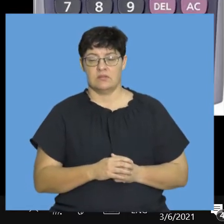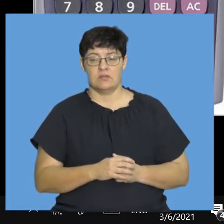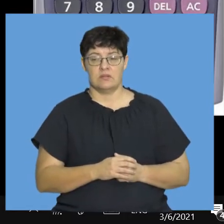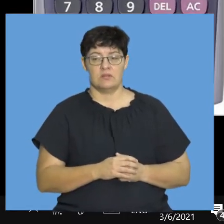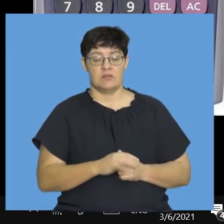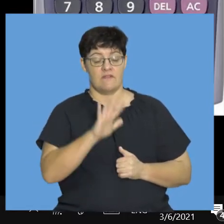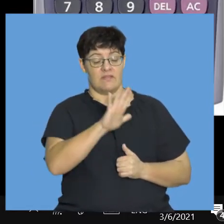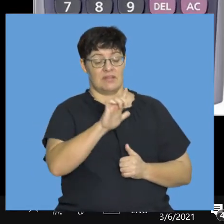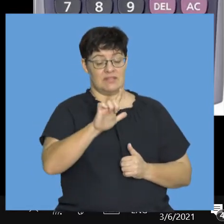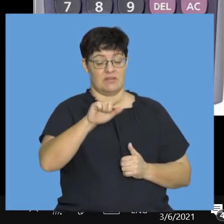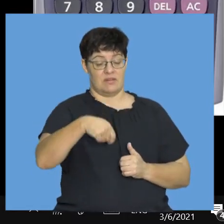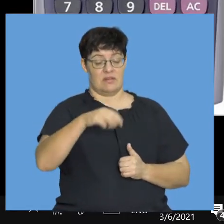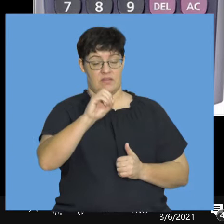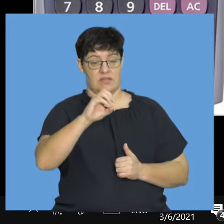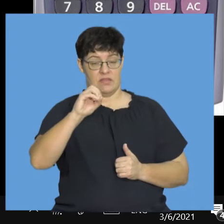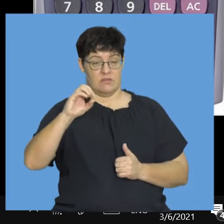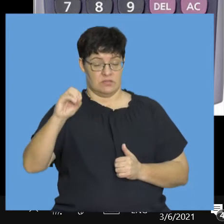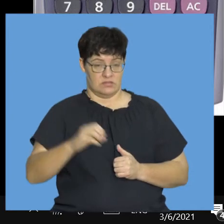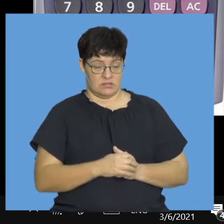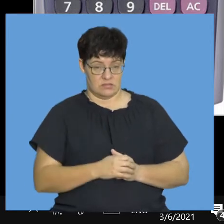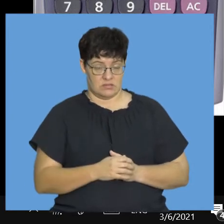57,000, right?